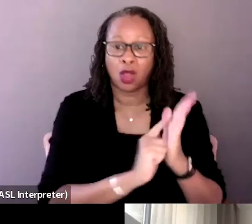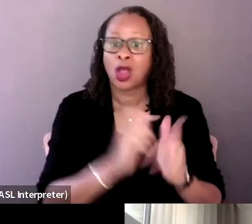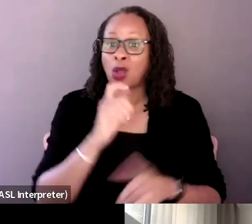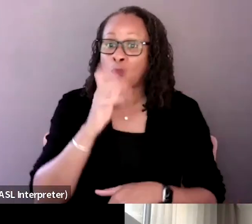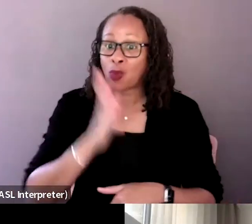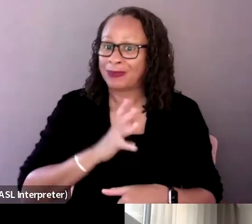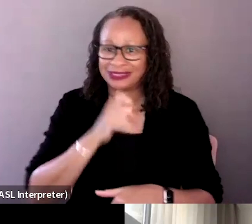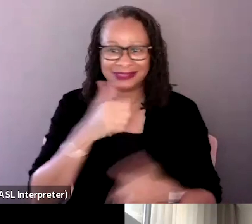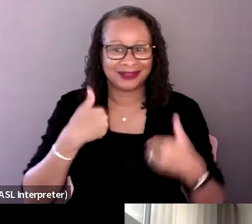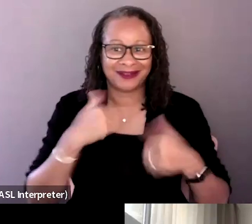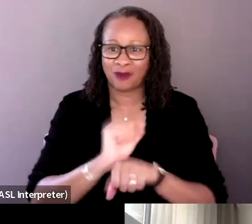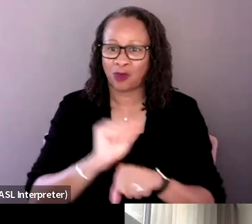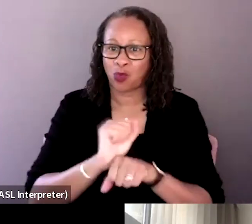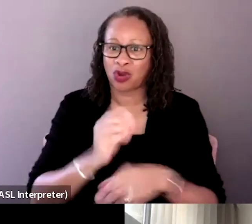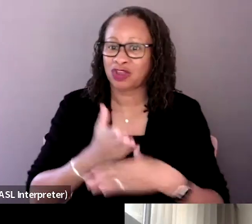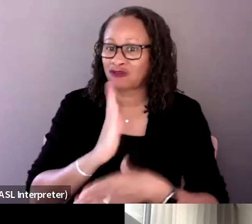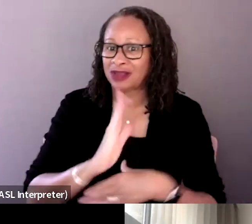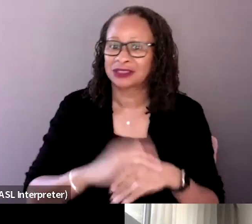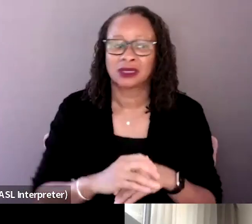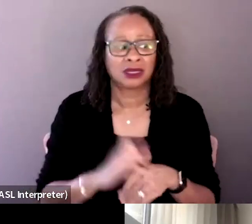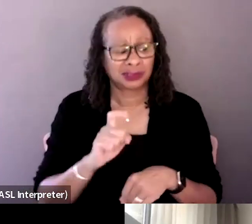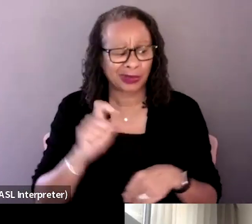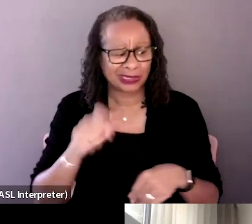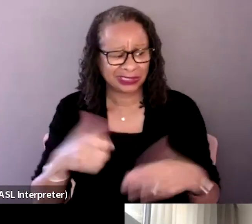felt like I needed to put the pressure,